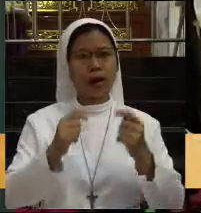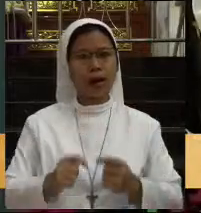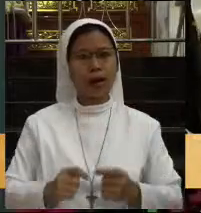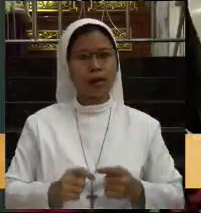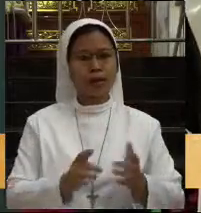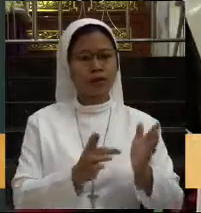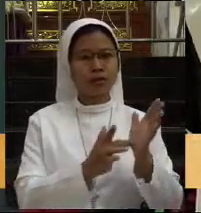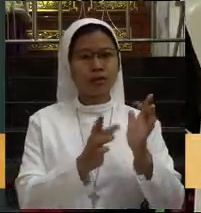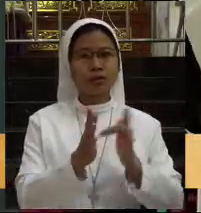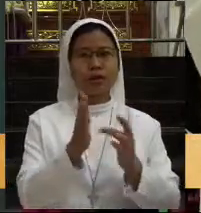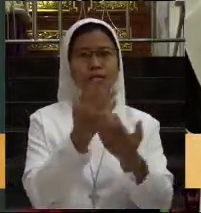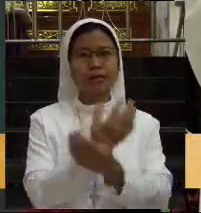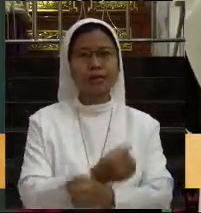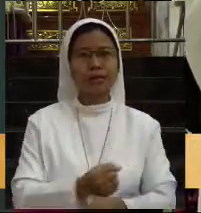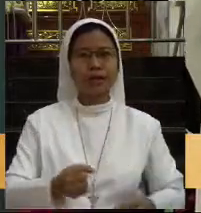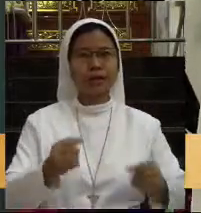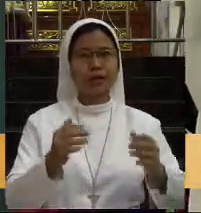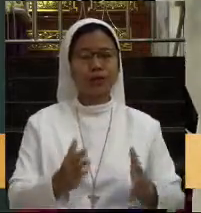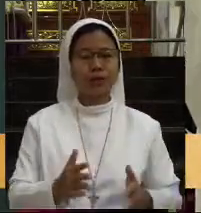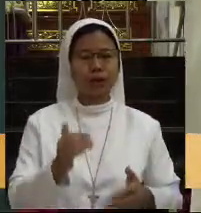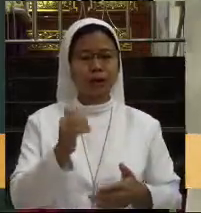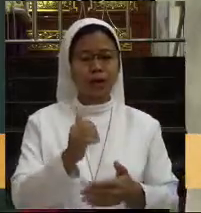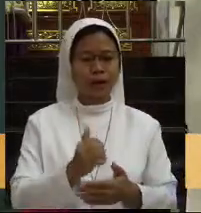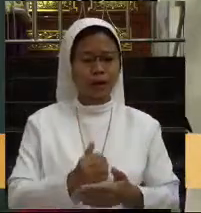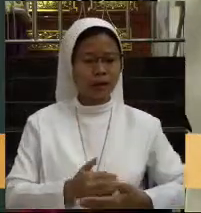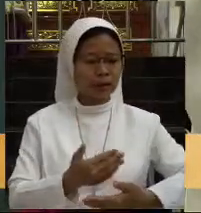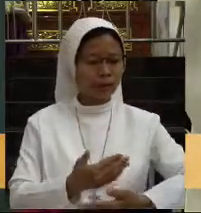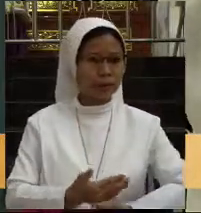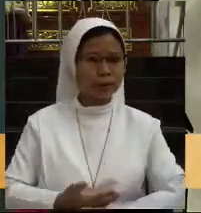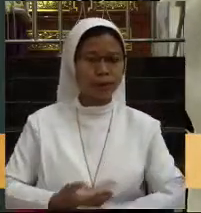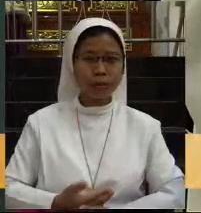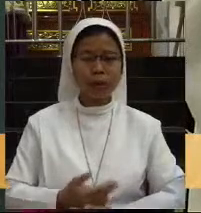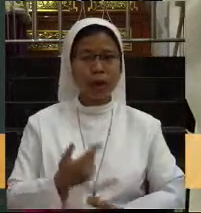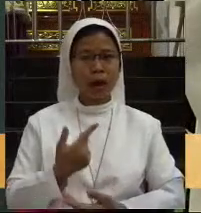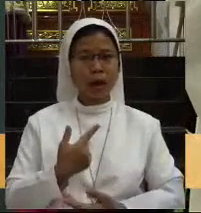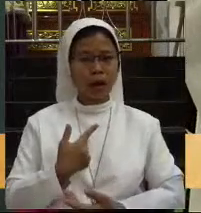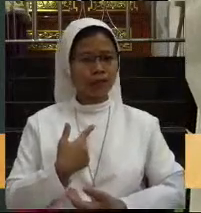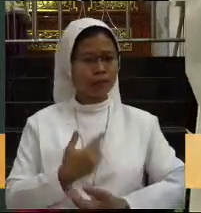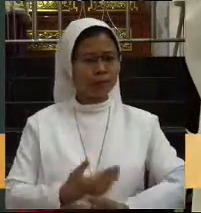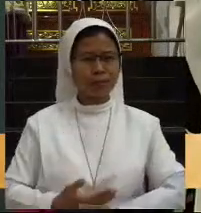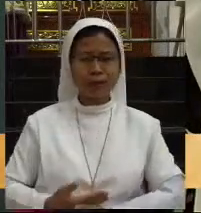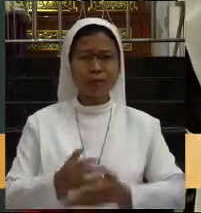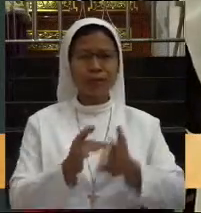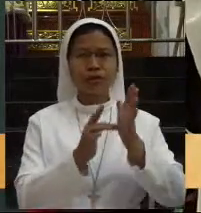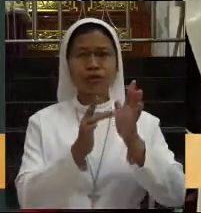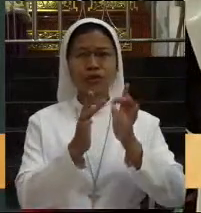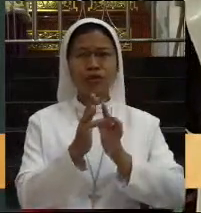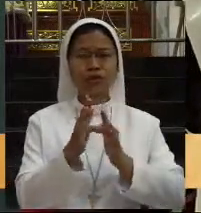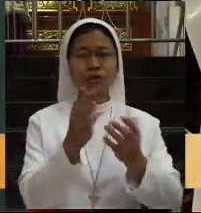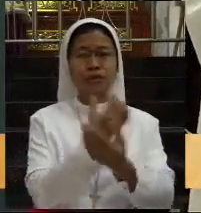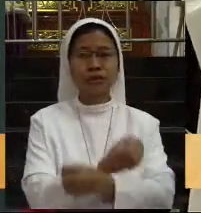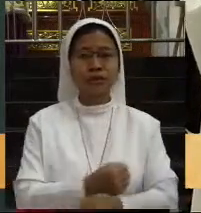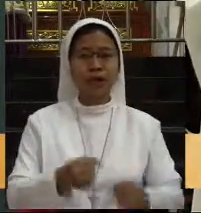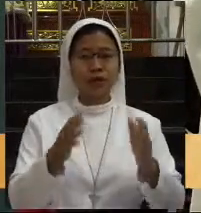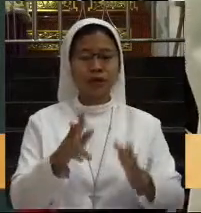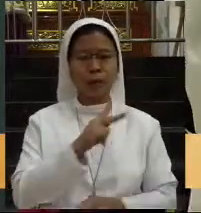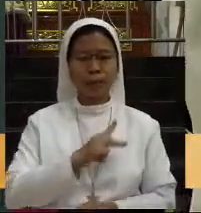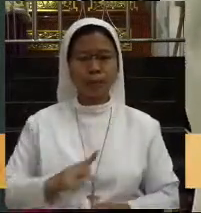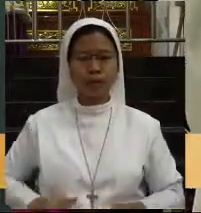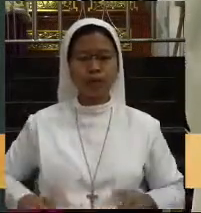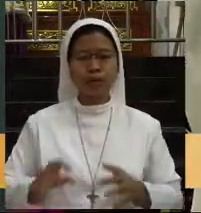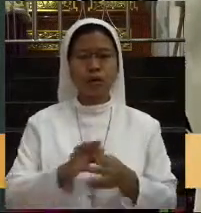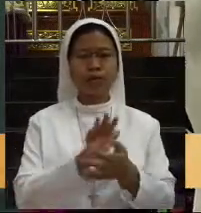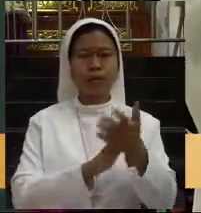Messiah, in that moment wherein he himself would hold the infant Jesus, who is the Prince of